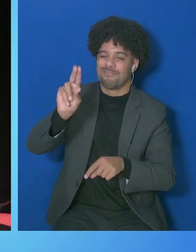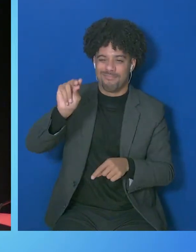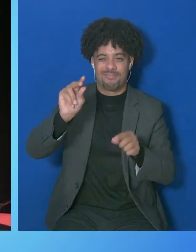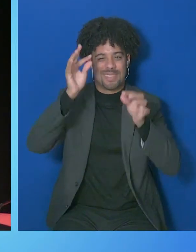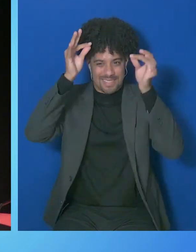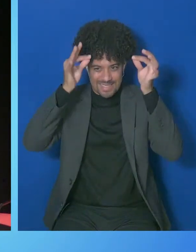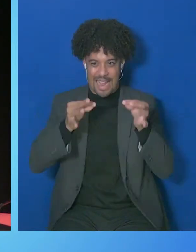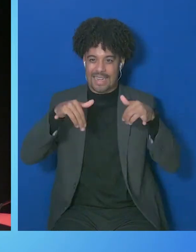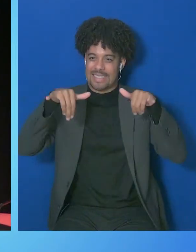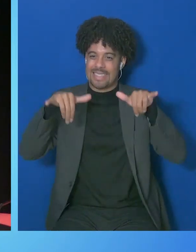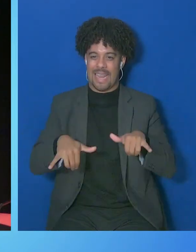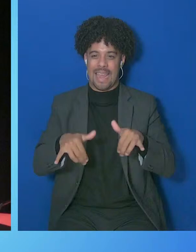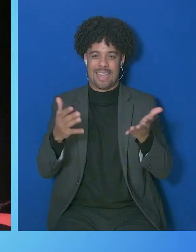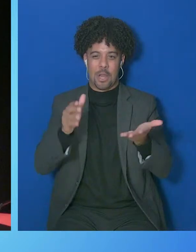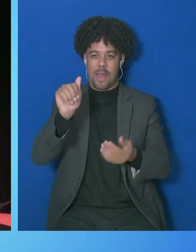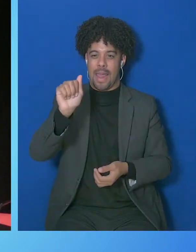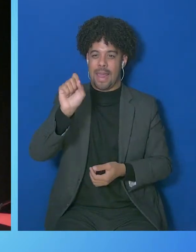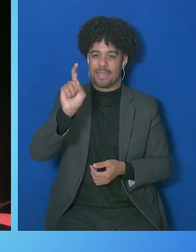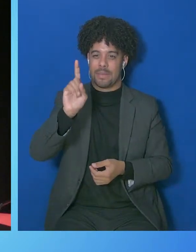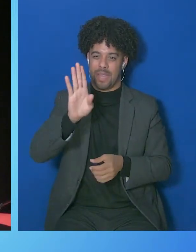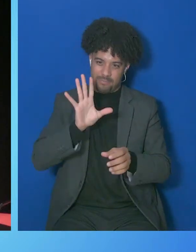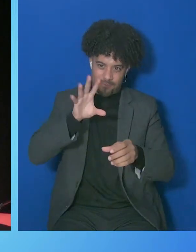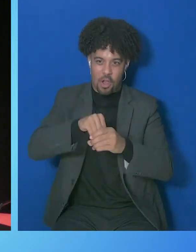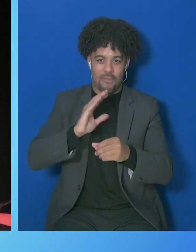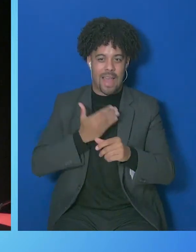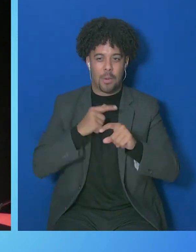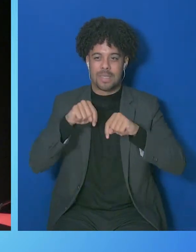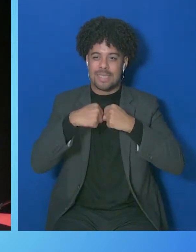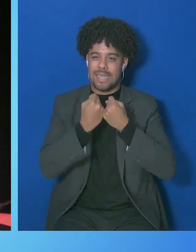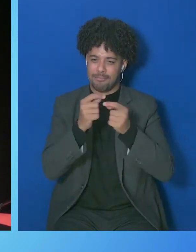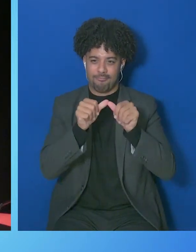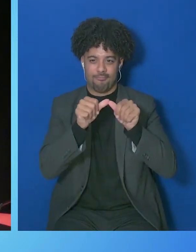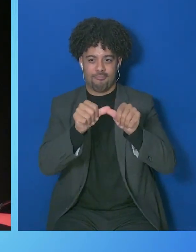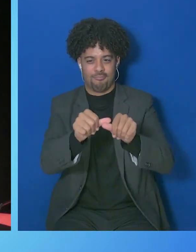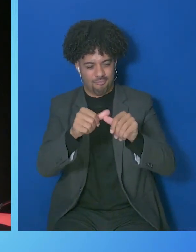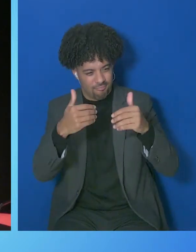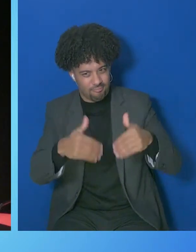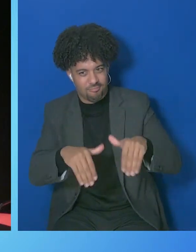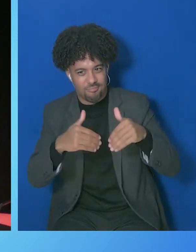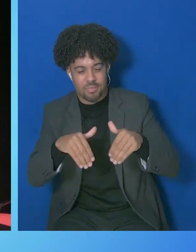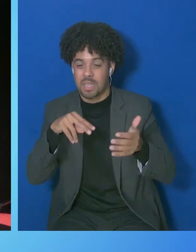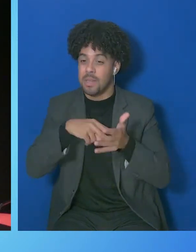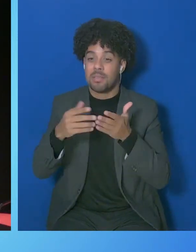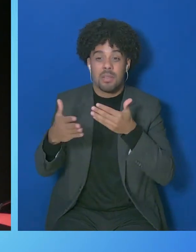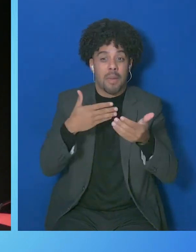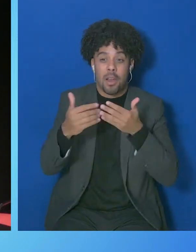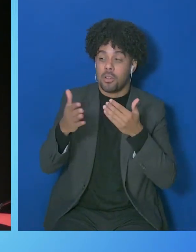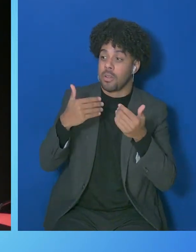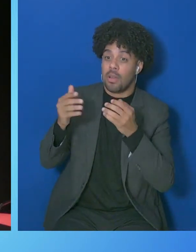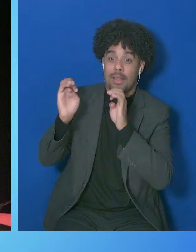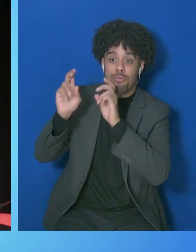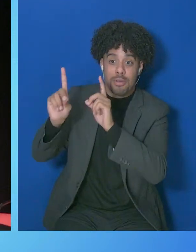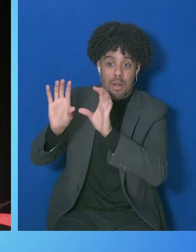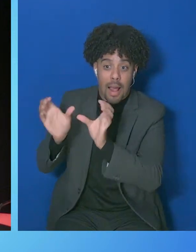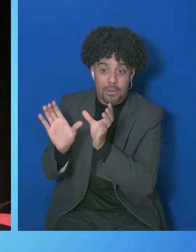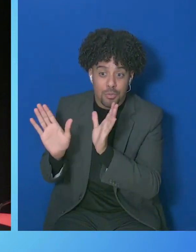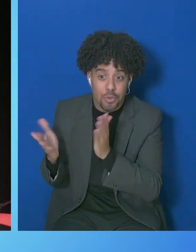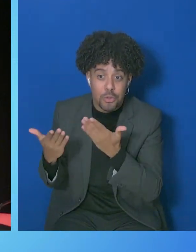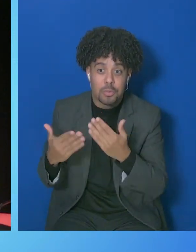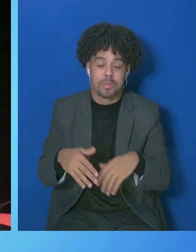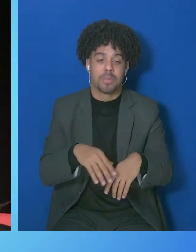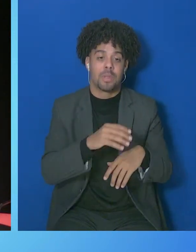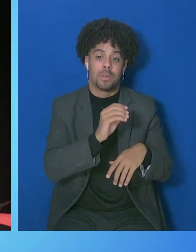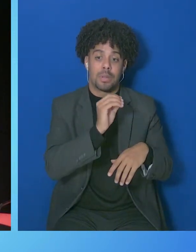So no matter if it's in a general education classroom, a home visit from a birth to 3 teacher, or here in our